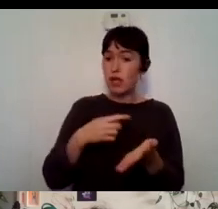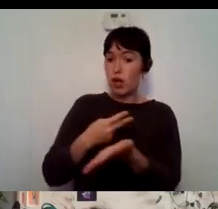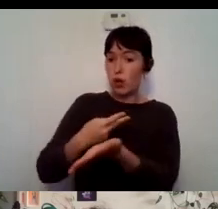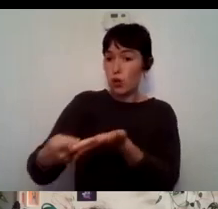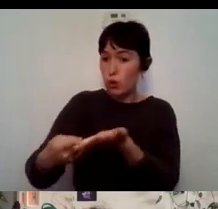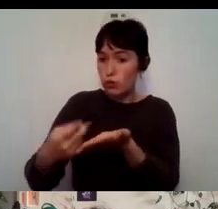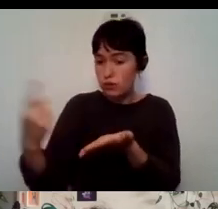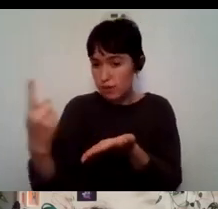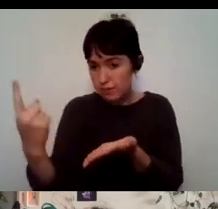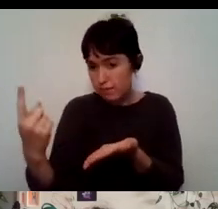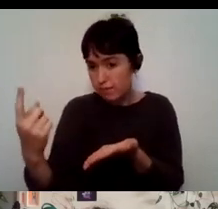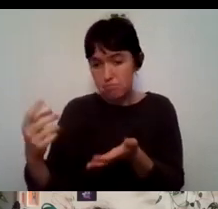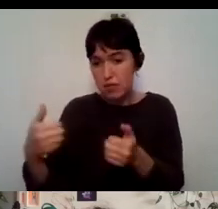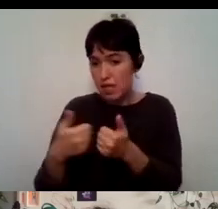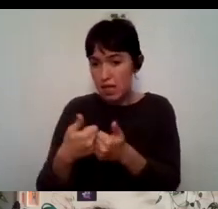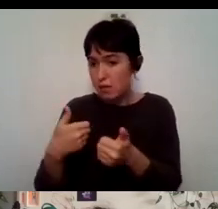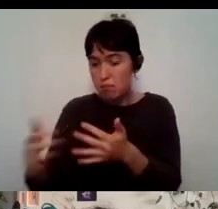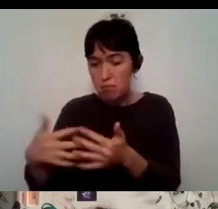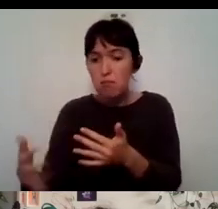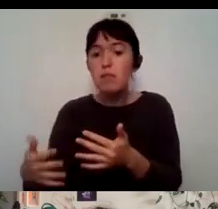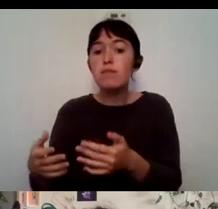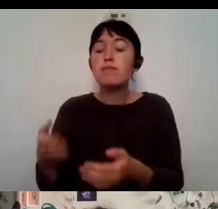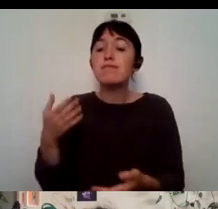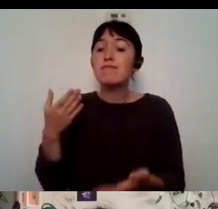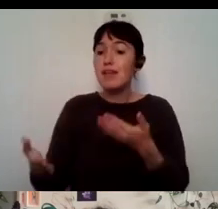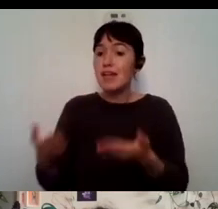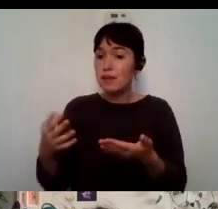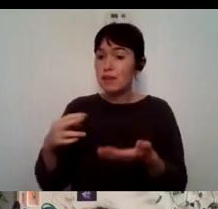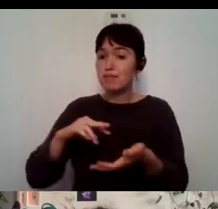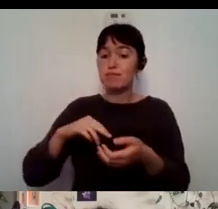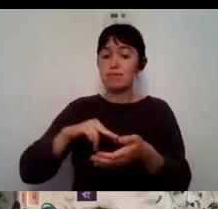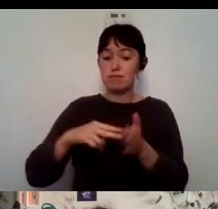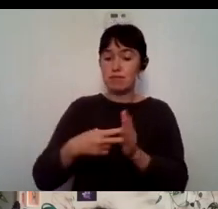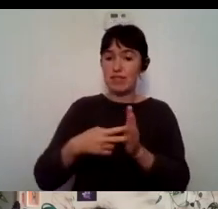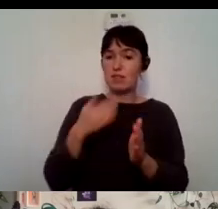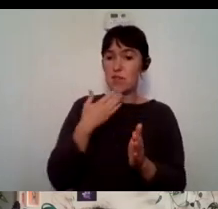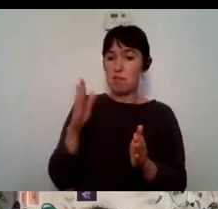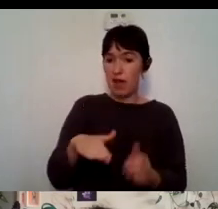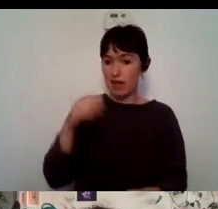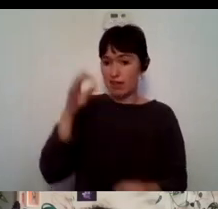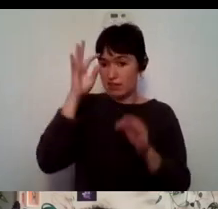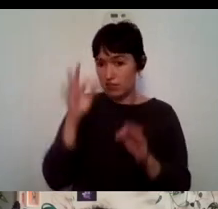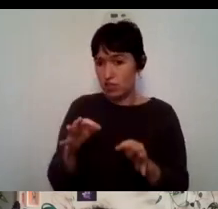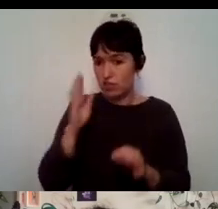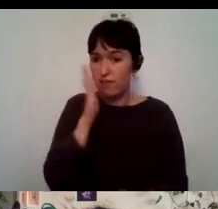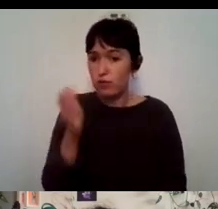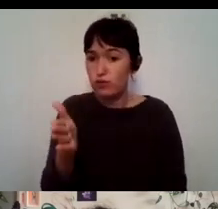of losing again, which unfortunately increases the chances of making bad decisions in the future.